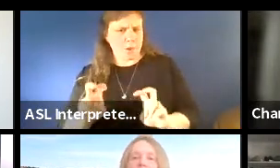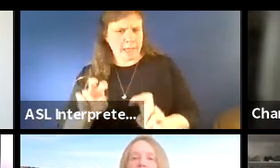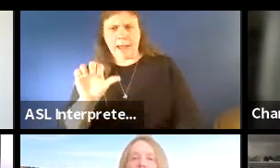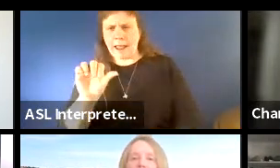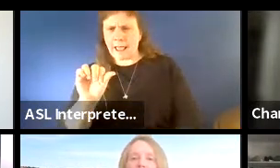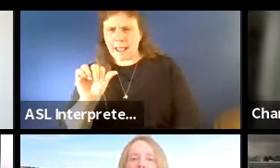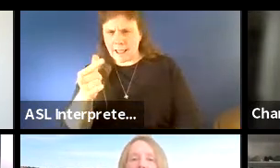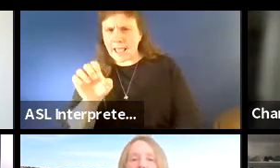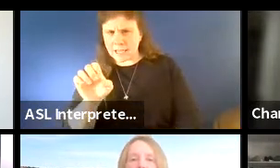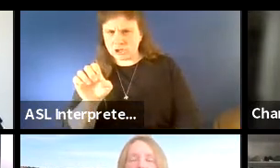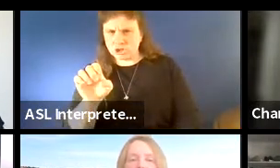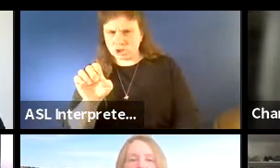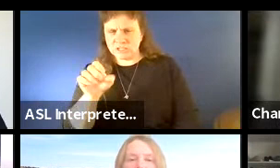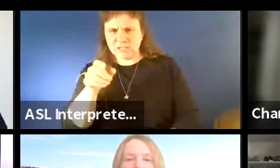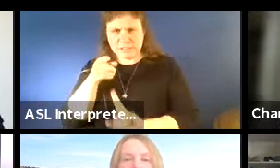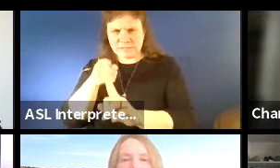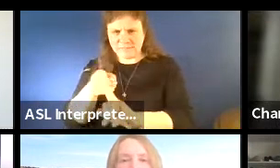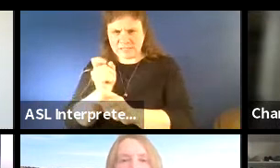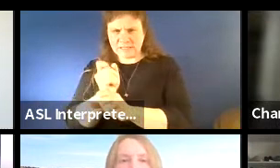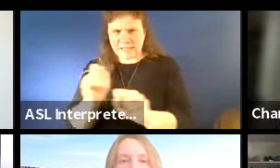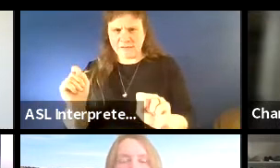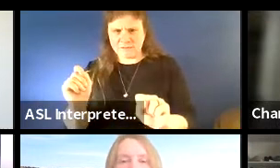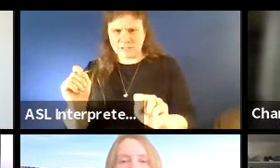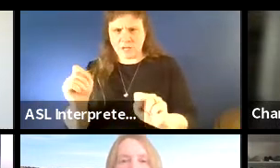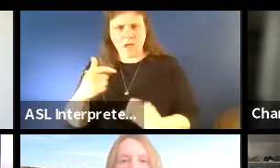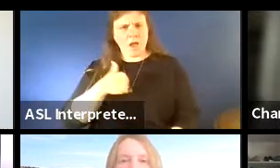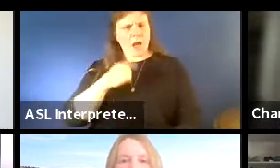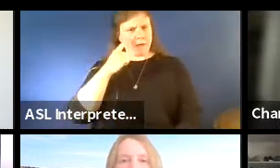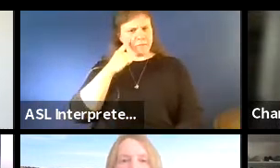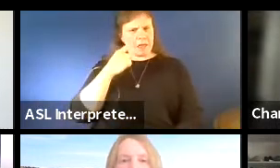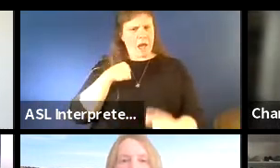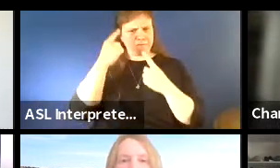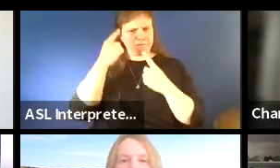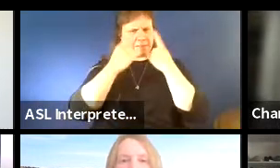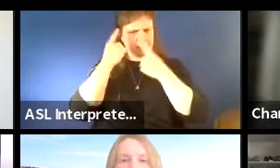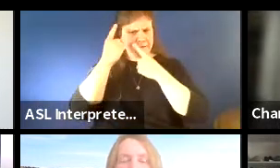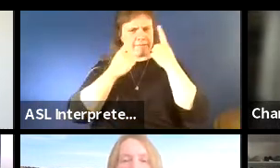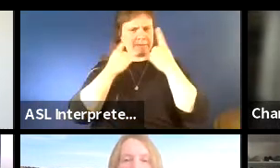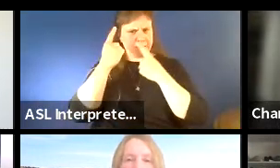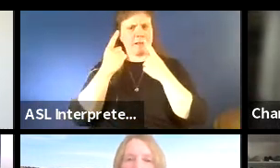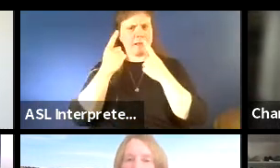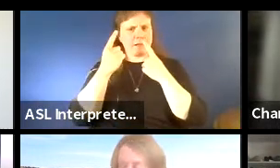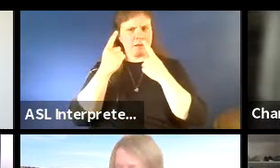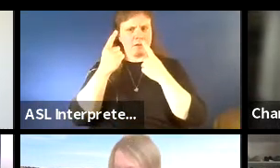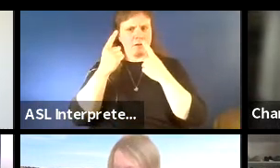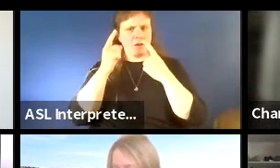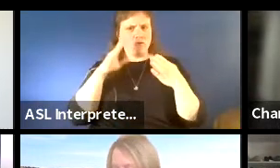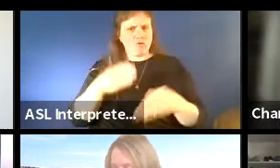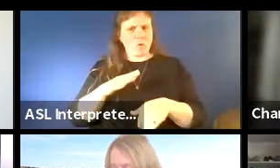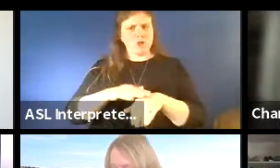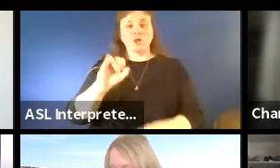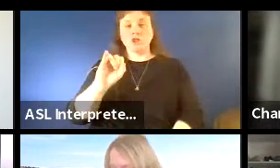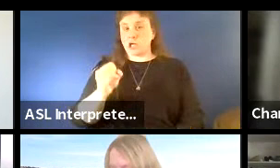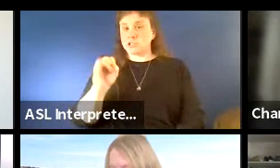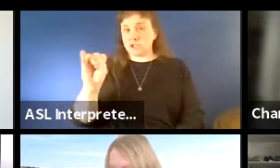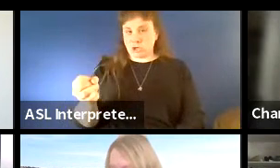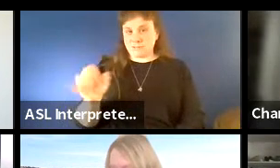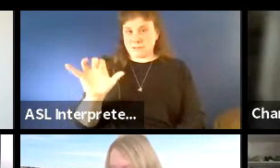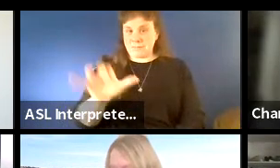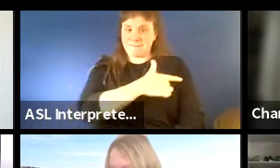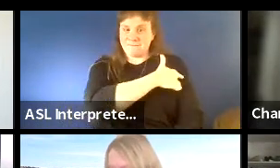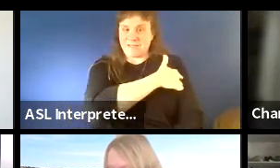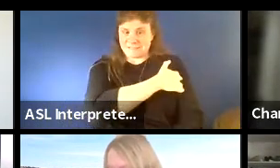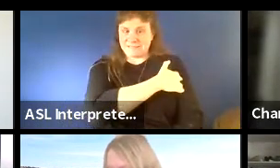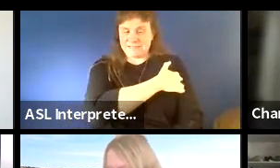age-specific safety, and I think I've been thinking especially of how the Johnson & Johnson vaccine in